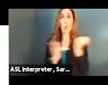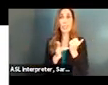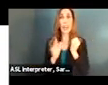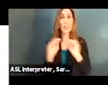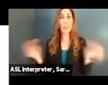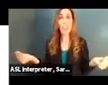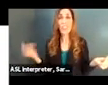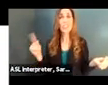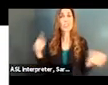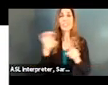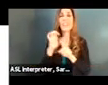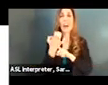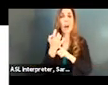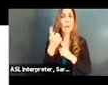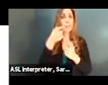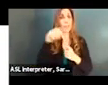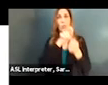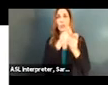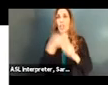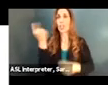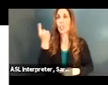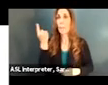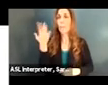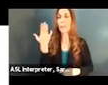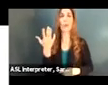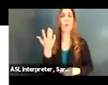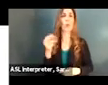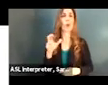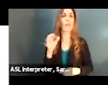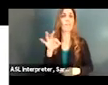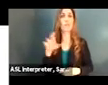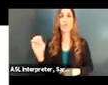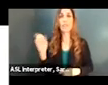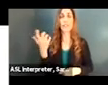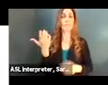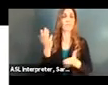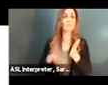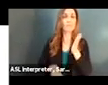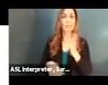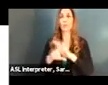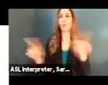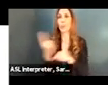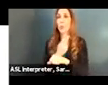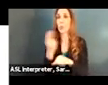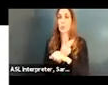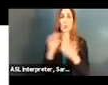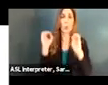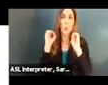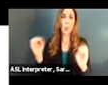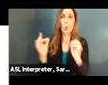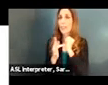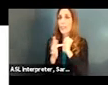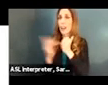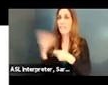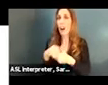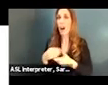simple environmental modifications. It might be completely free or inexpensive and ready to use, zero tech involved at all. It